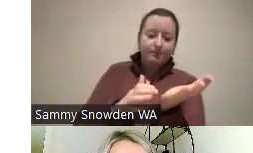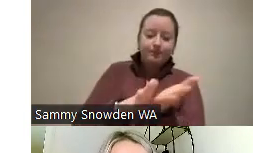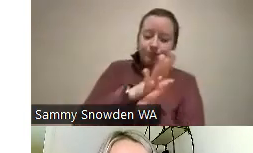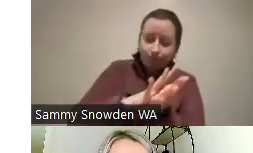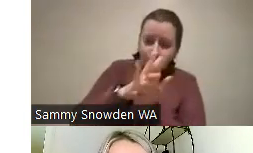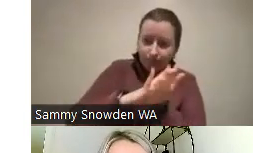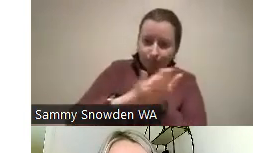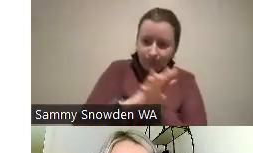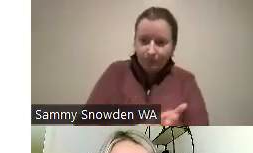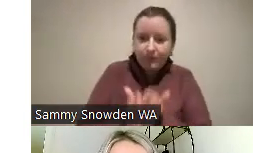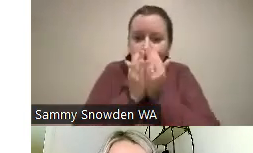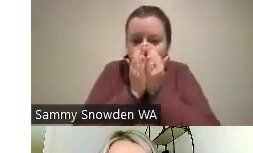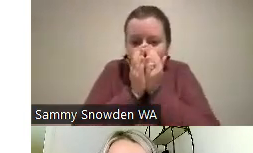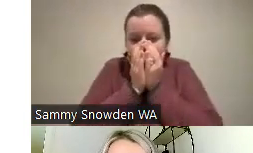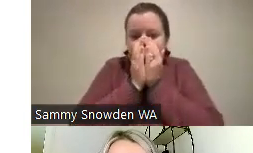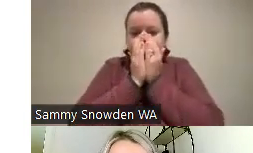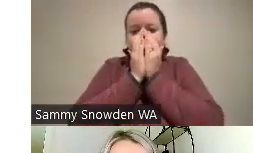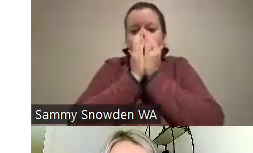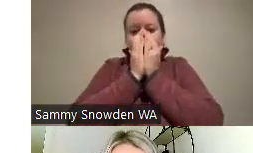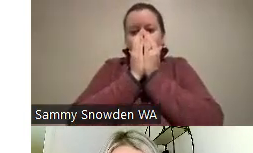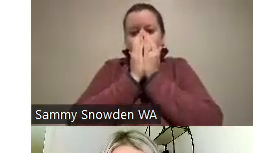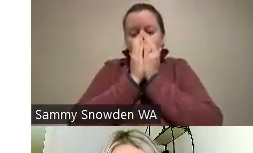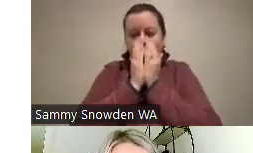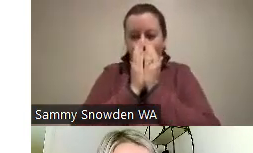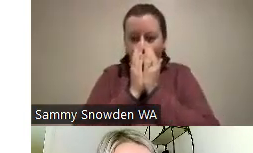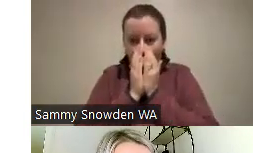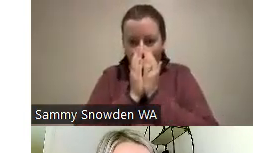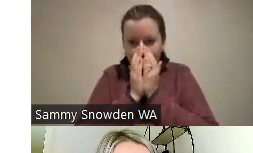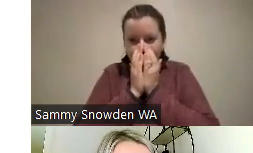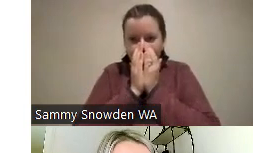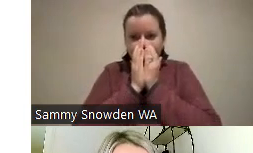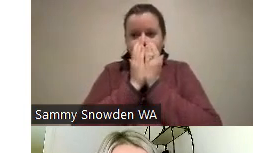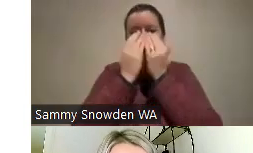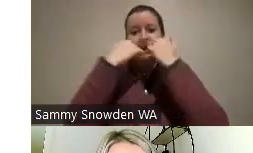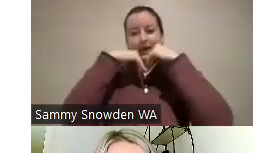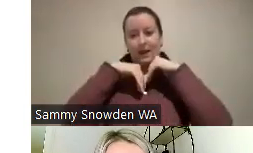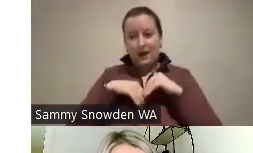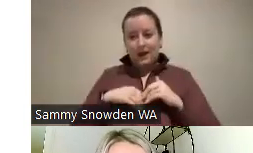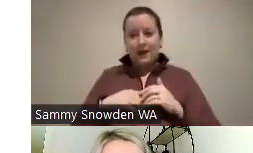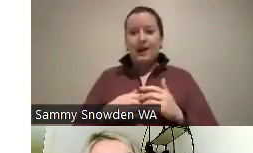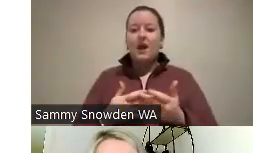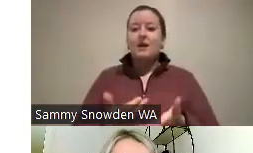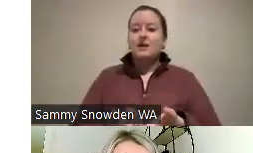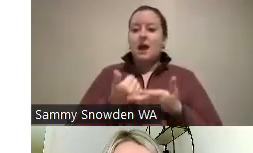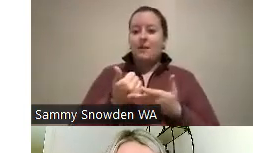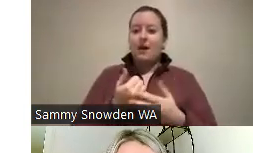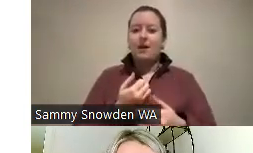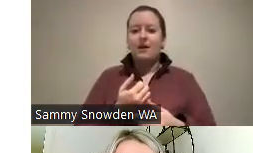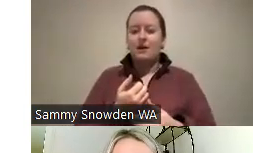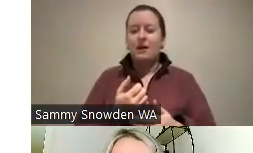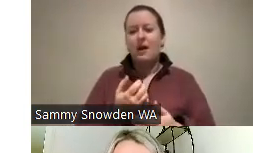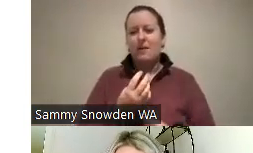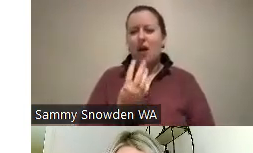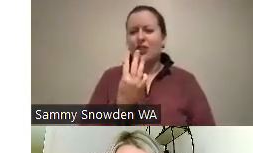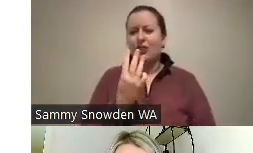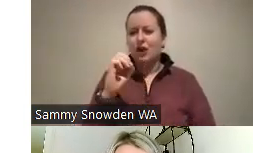that for about 30 seconds, and that should reset everything. But also, if you have any sort of issues with balance itself,